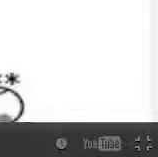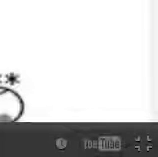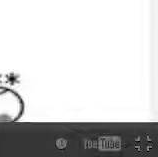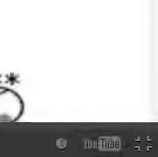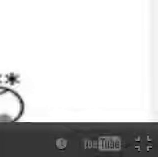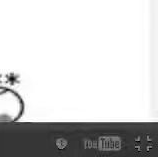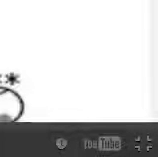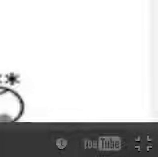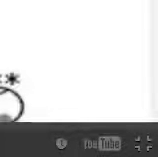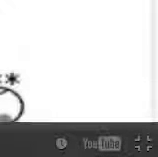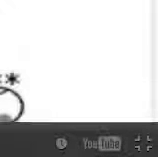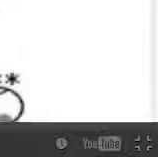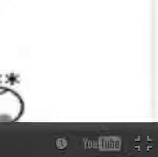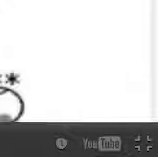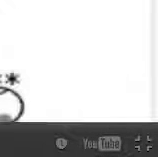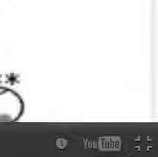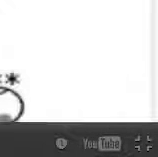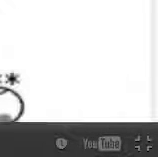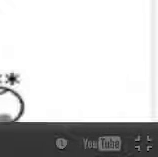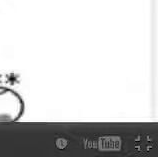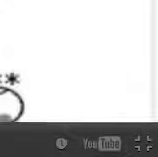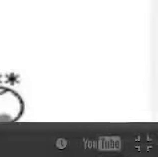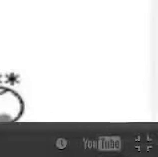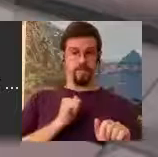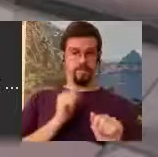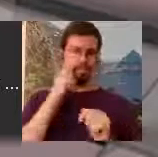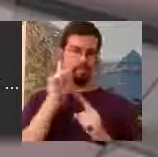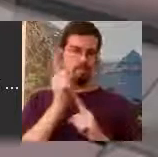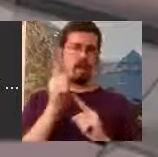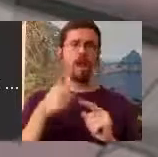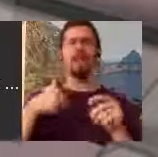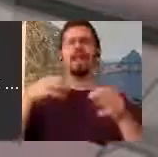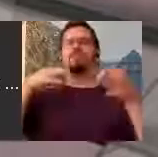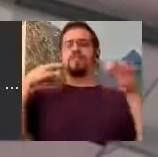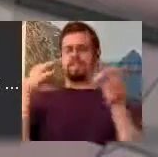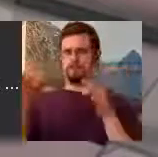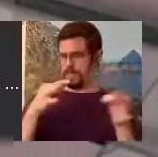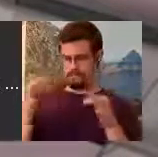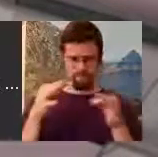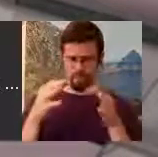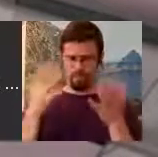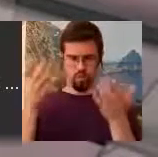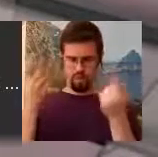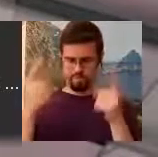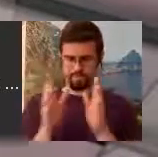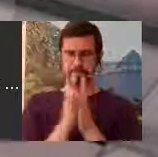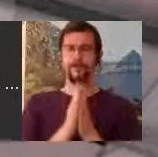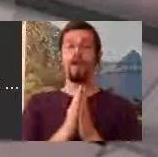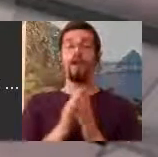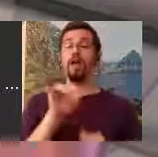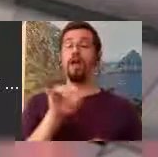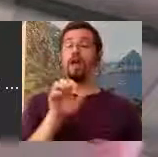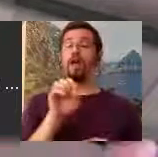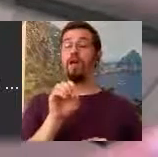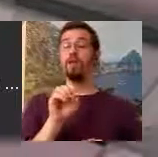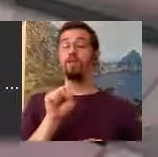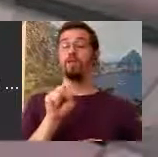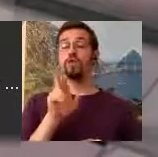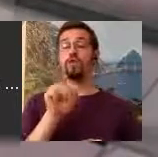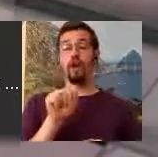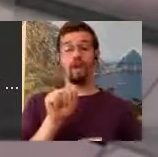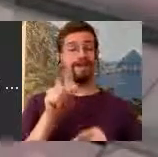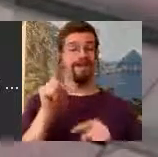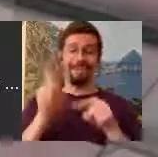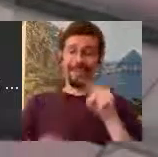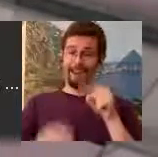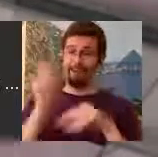go back to me for just 1 minute, and let me explain the situation. Sure. What happened is that Yosra can't present today.